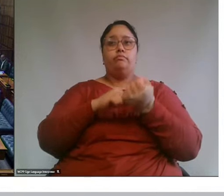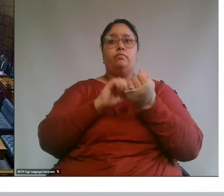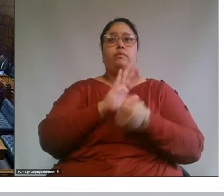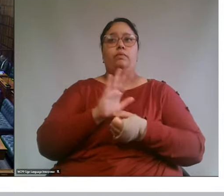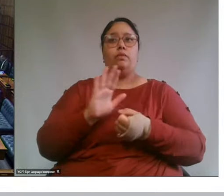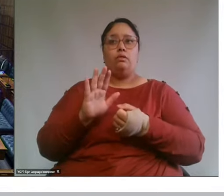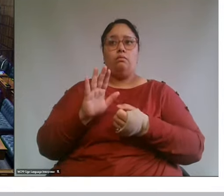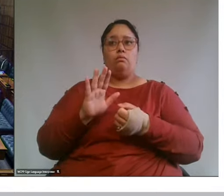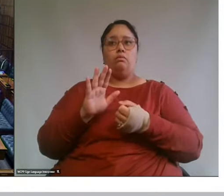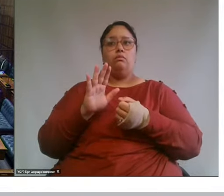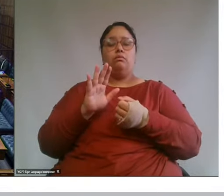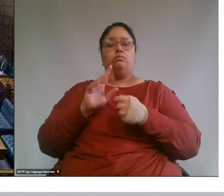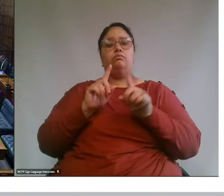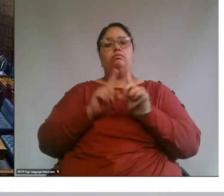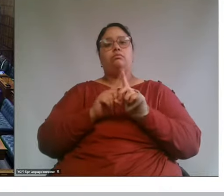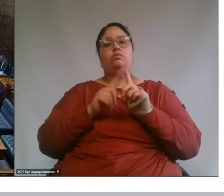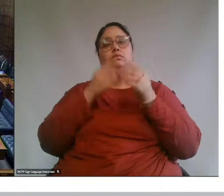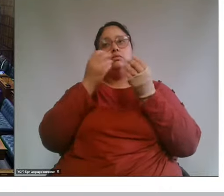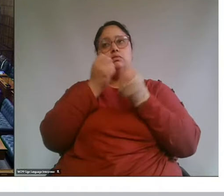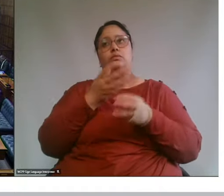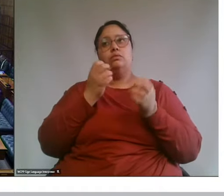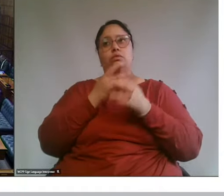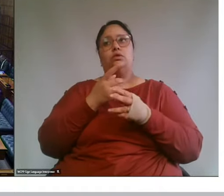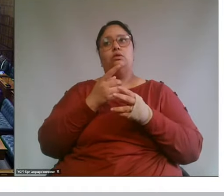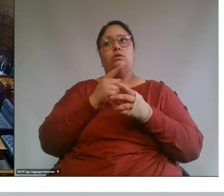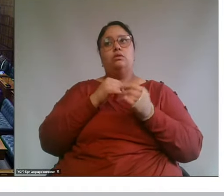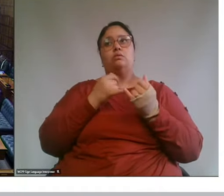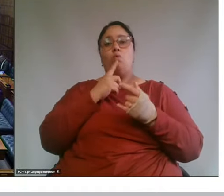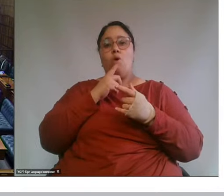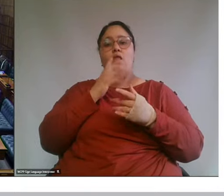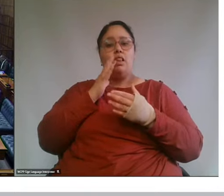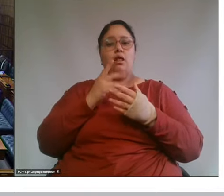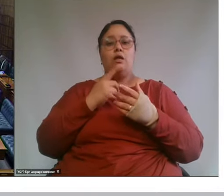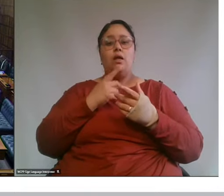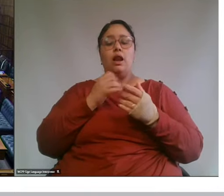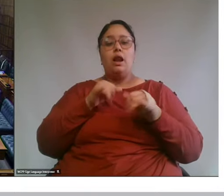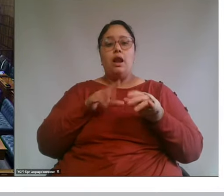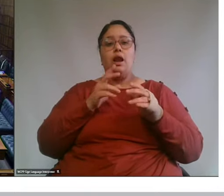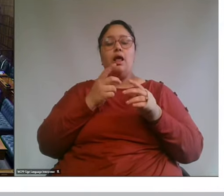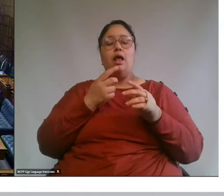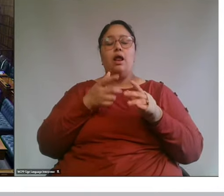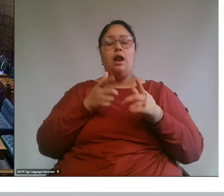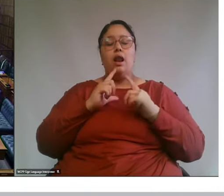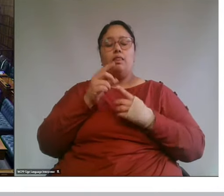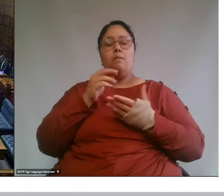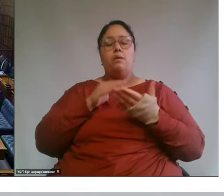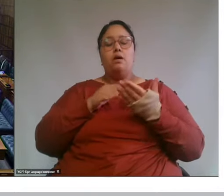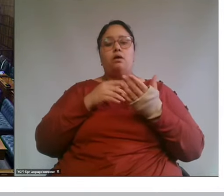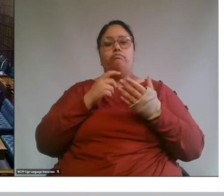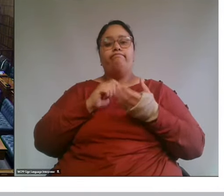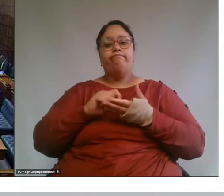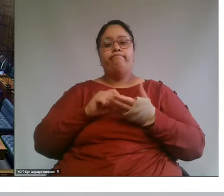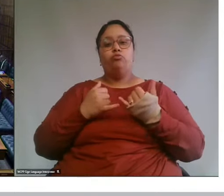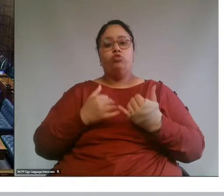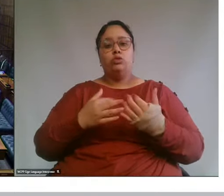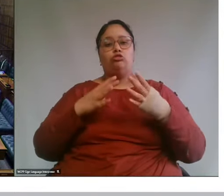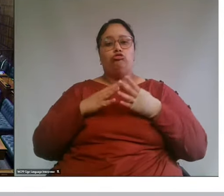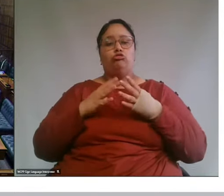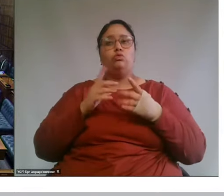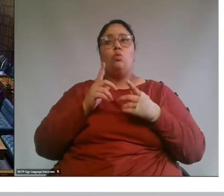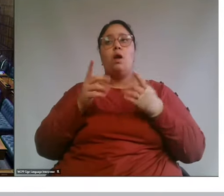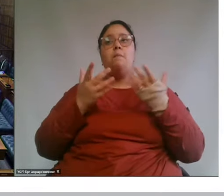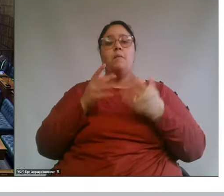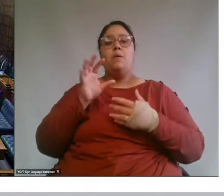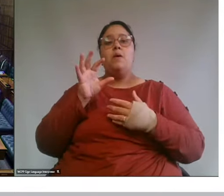to give us this information which we then use to to quantify our numbers we scrutinize that quite quite a